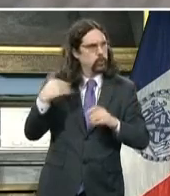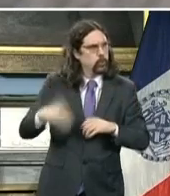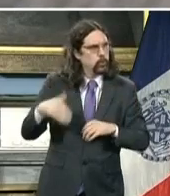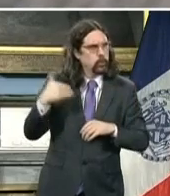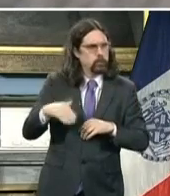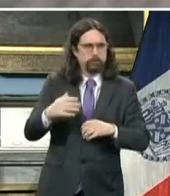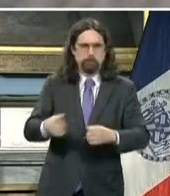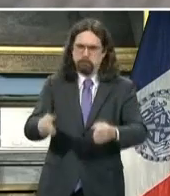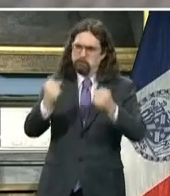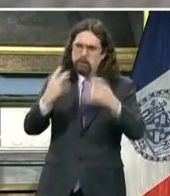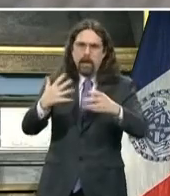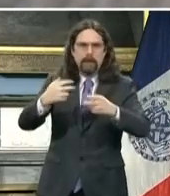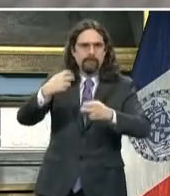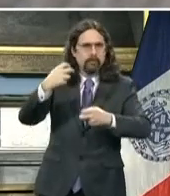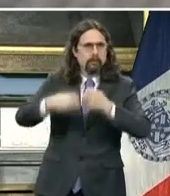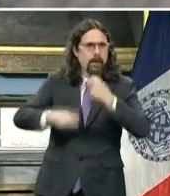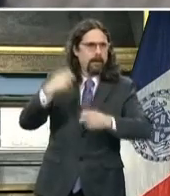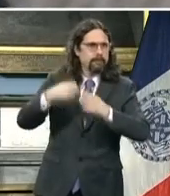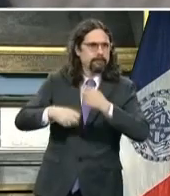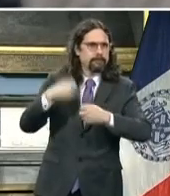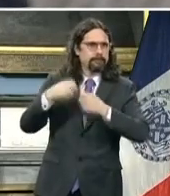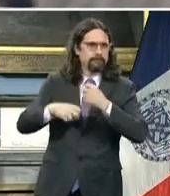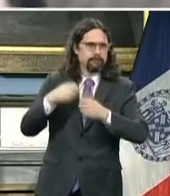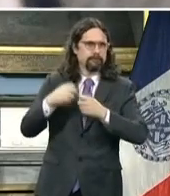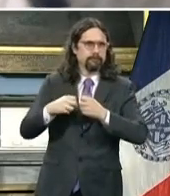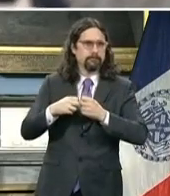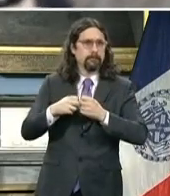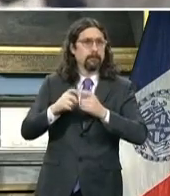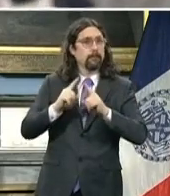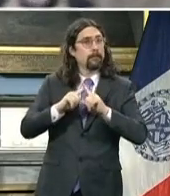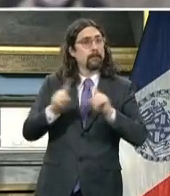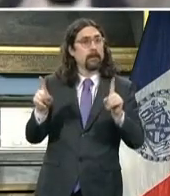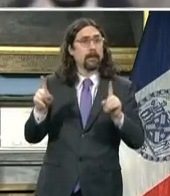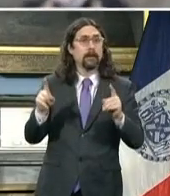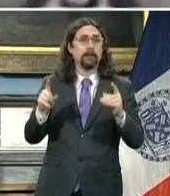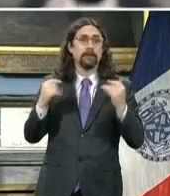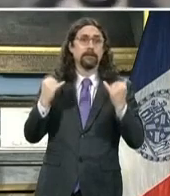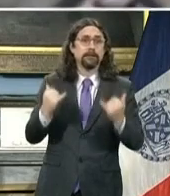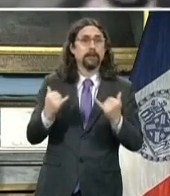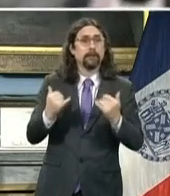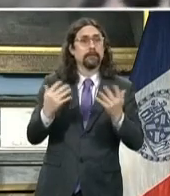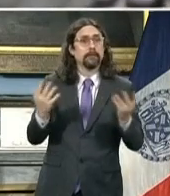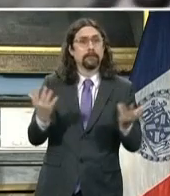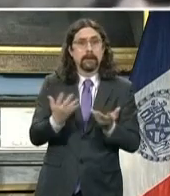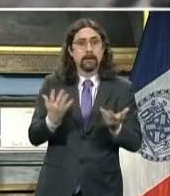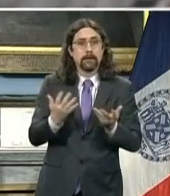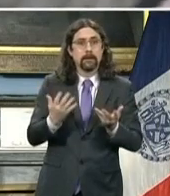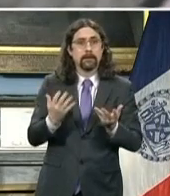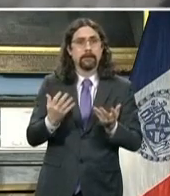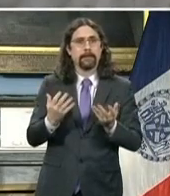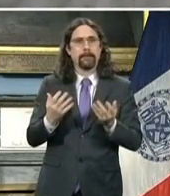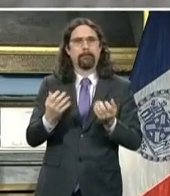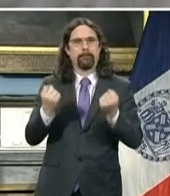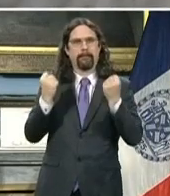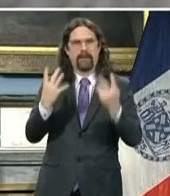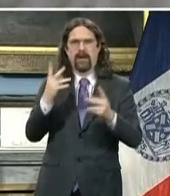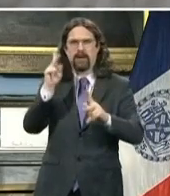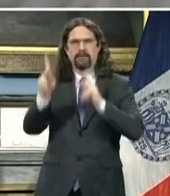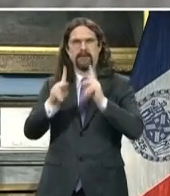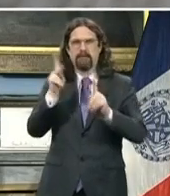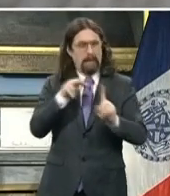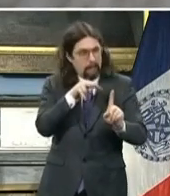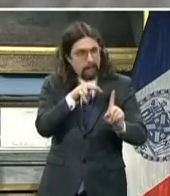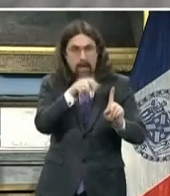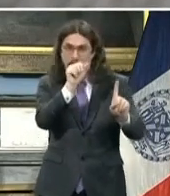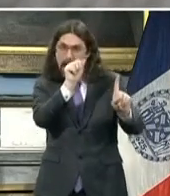hatred directed at our Asian American communities, particularly our Chinese American community. I think it's